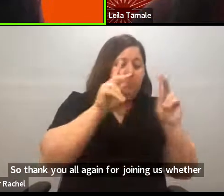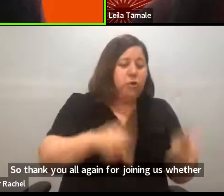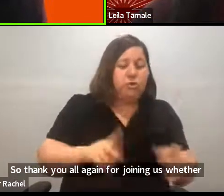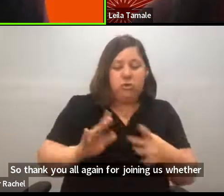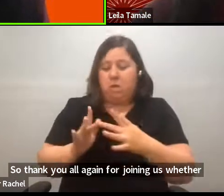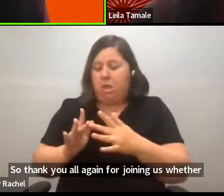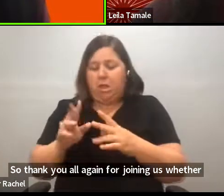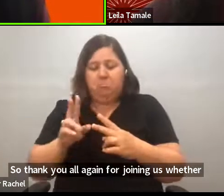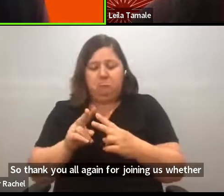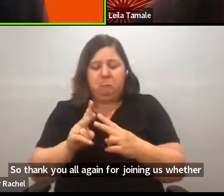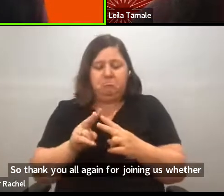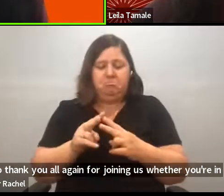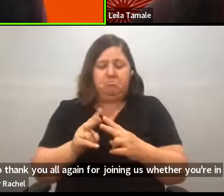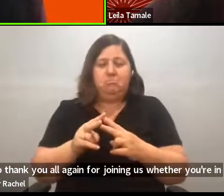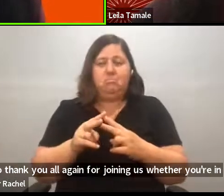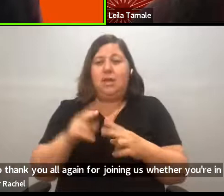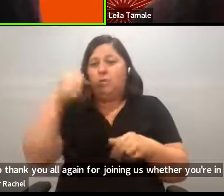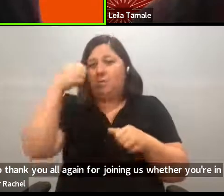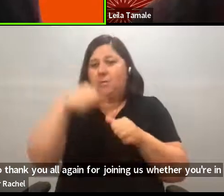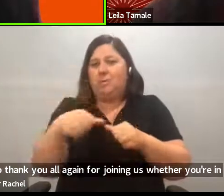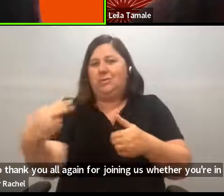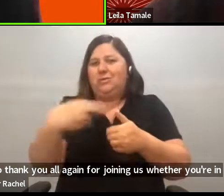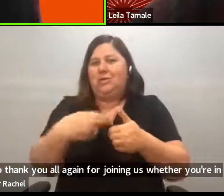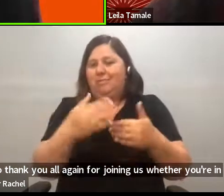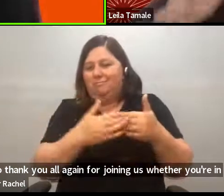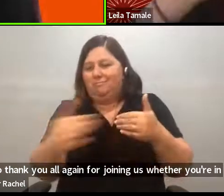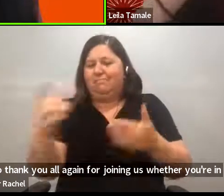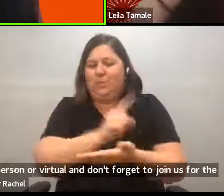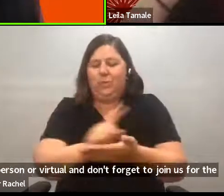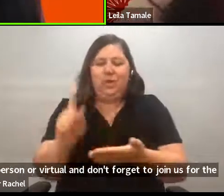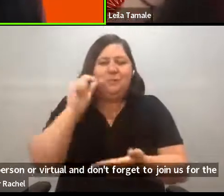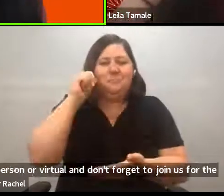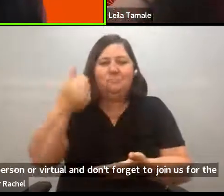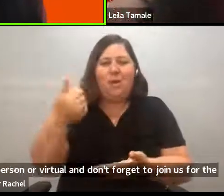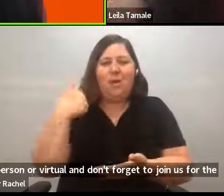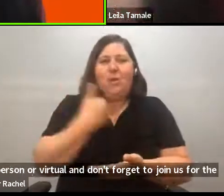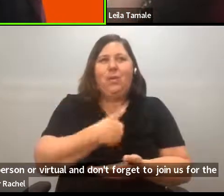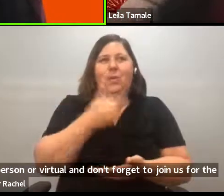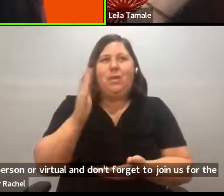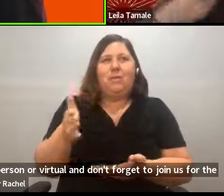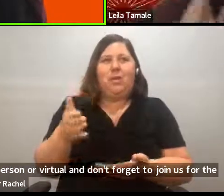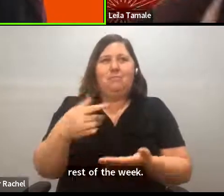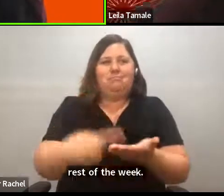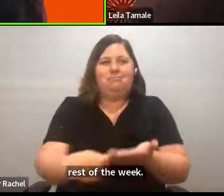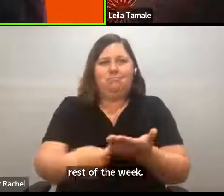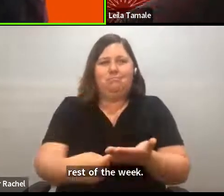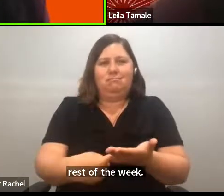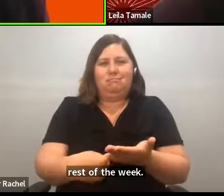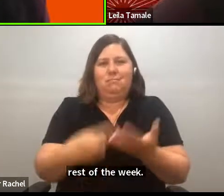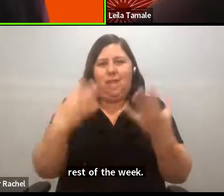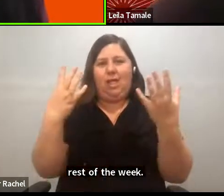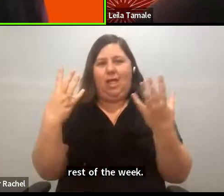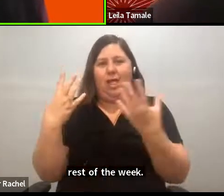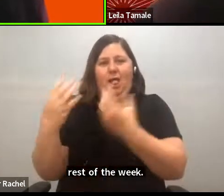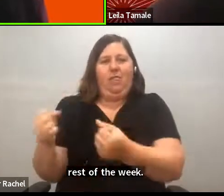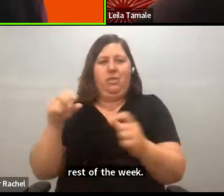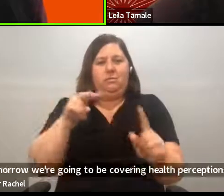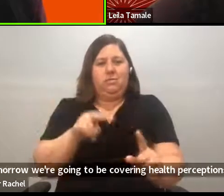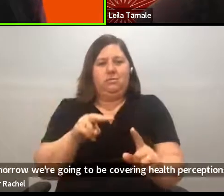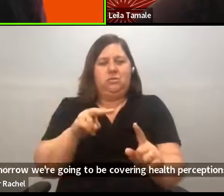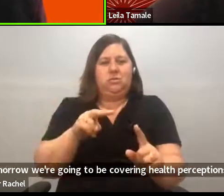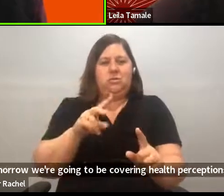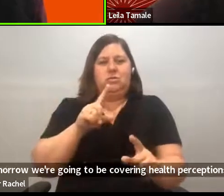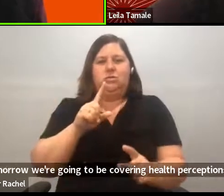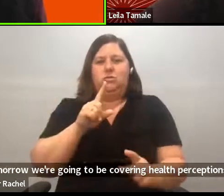virtual. And don't forget to join us for the rest of the week. Tomorrow we're going to be covering health perceptions and realities with